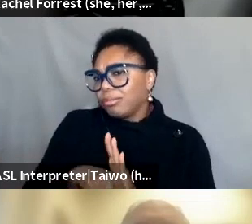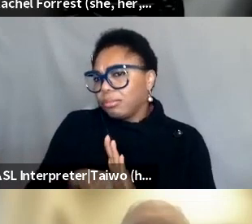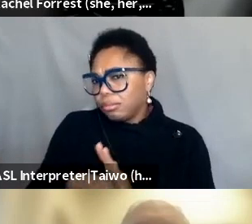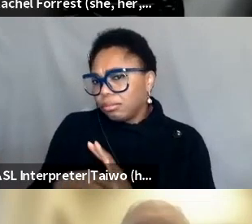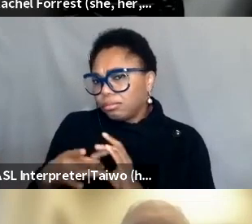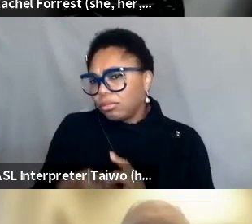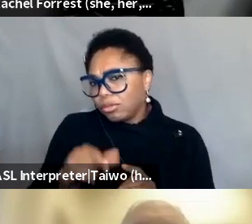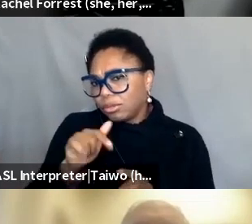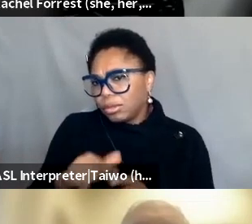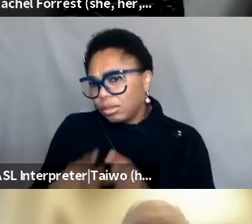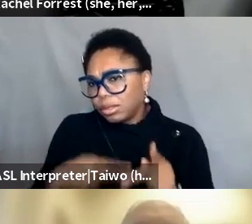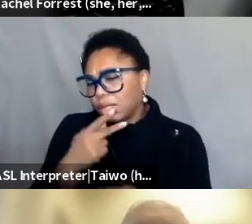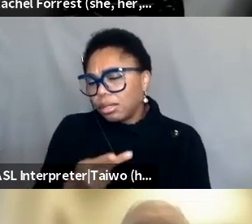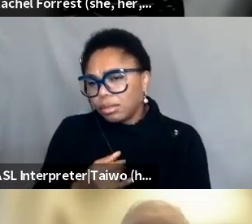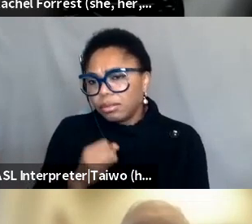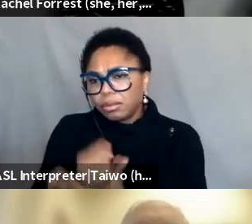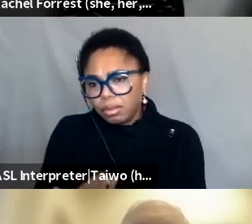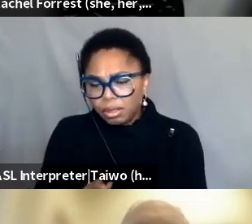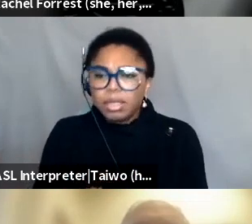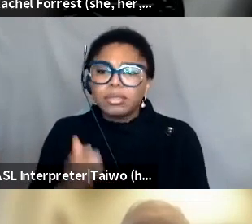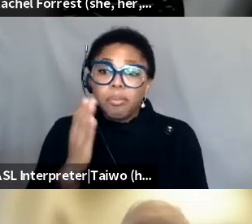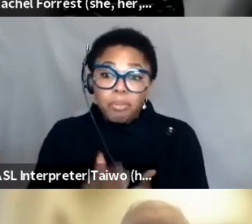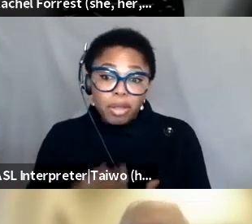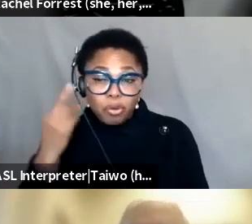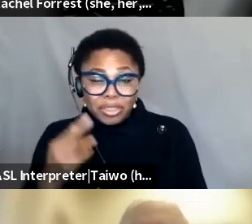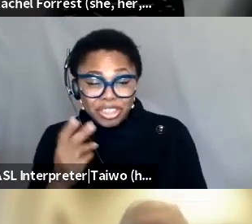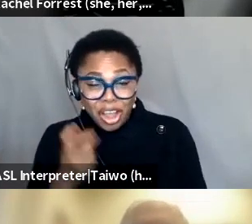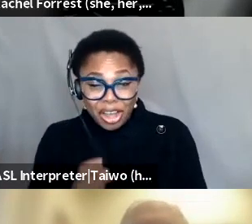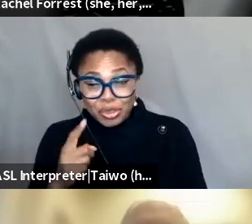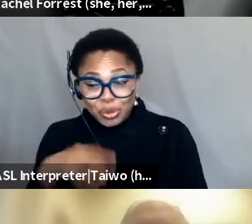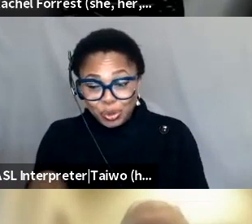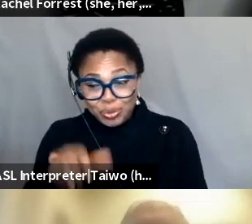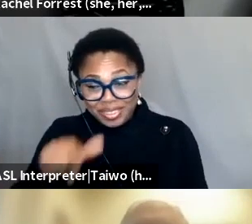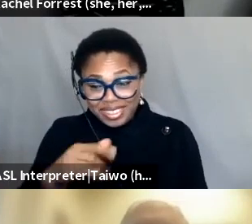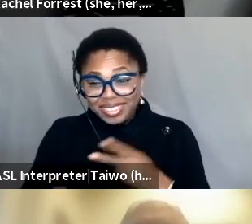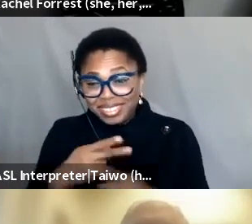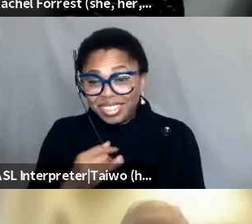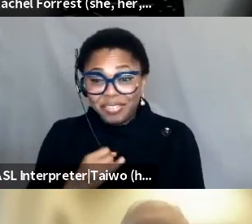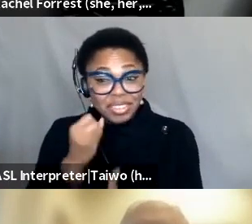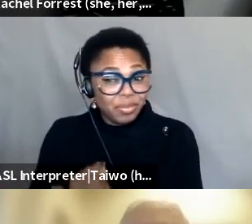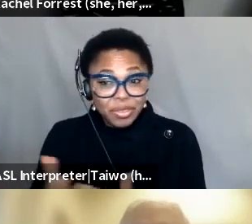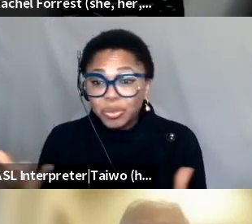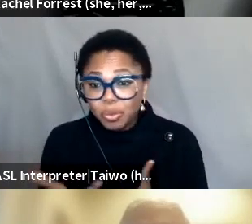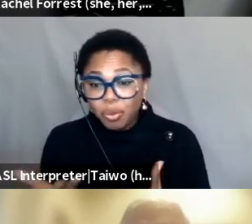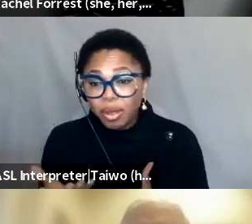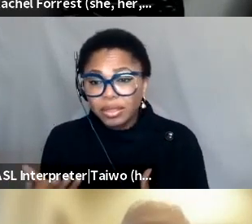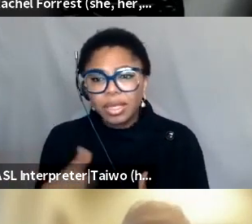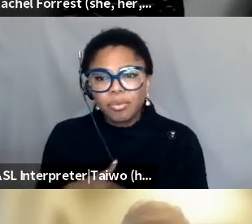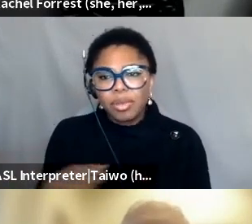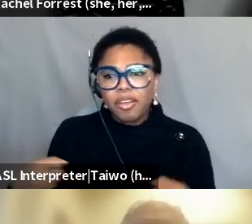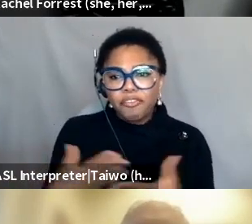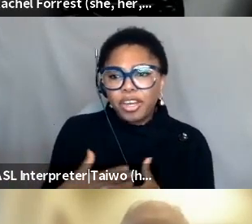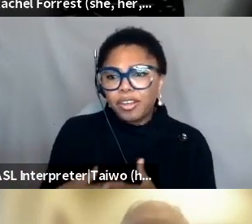this? You know, part of the reason why it's so hard to do these interventions is because we're afraid of the